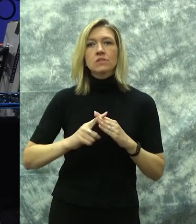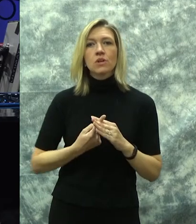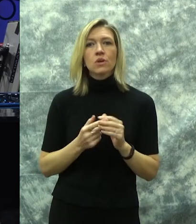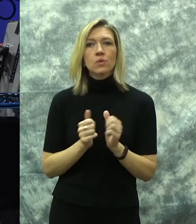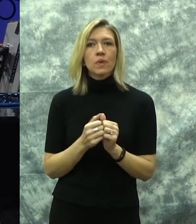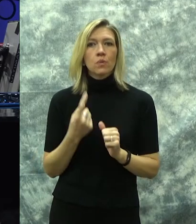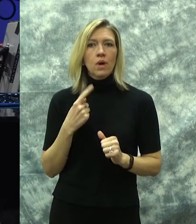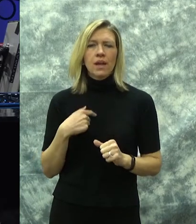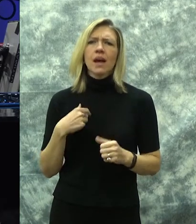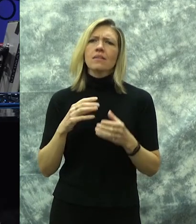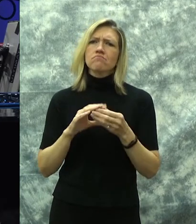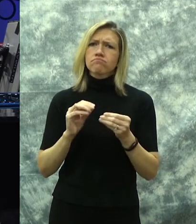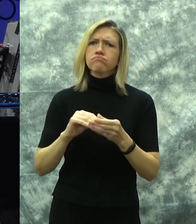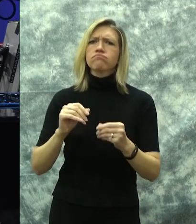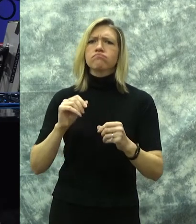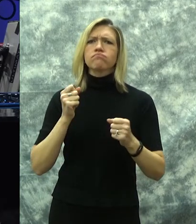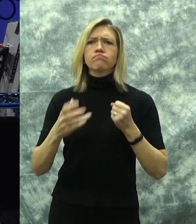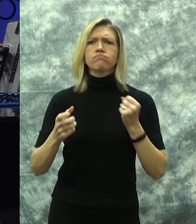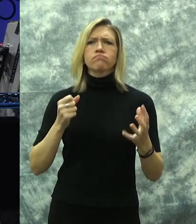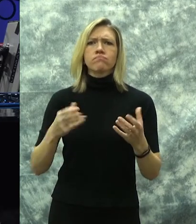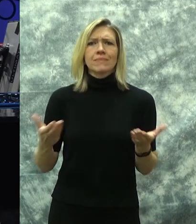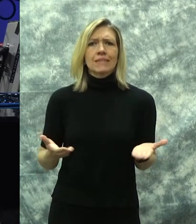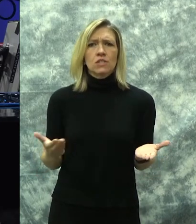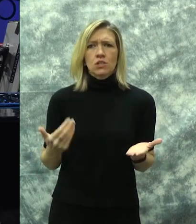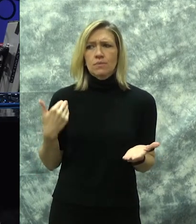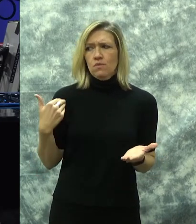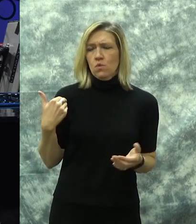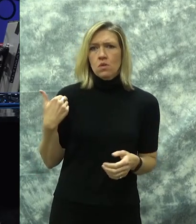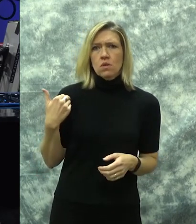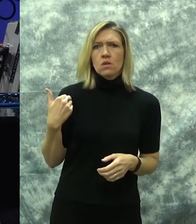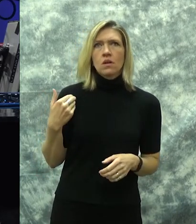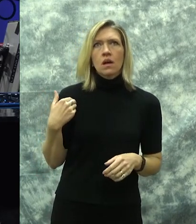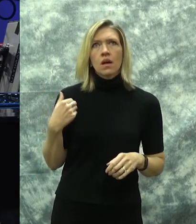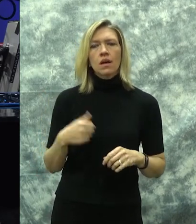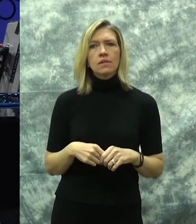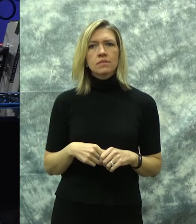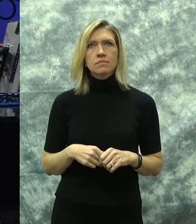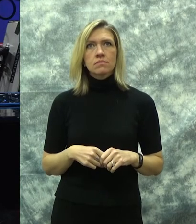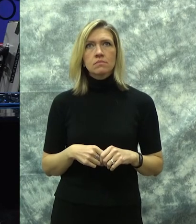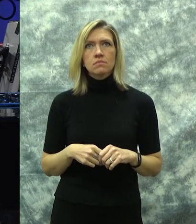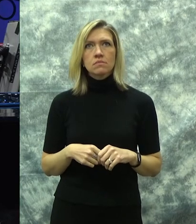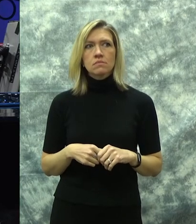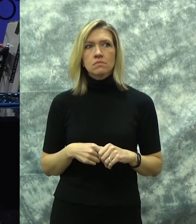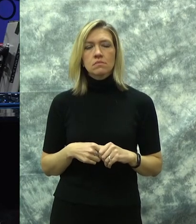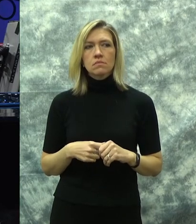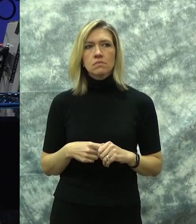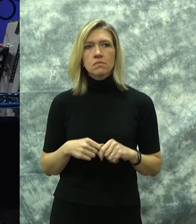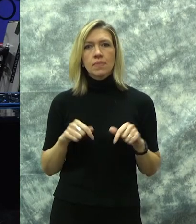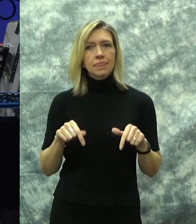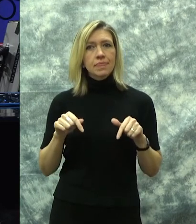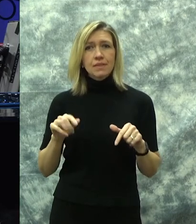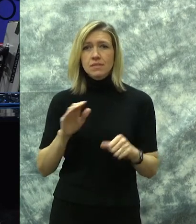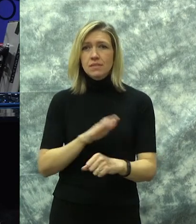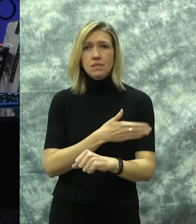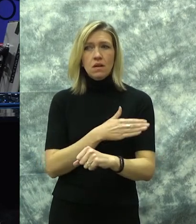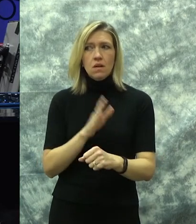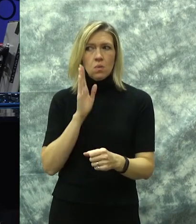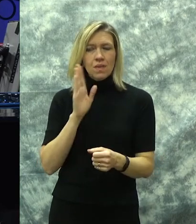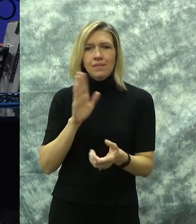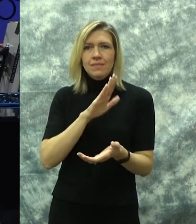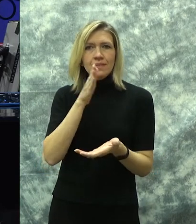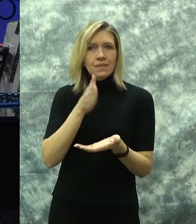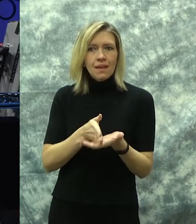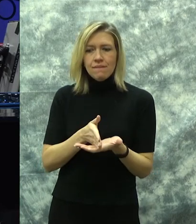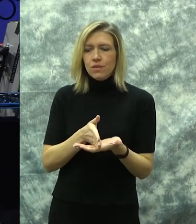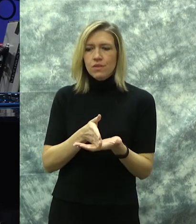here before. As far as I can tell, it will never stop being a central thing